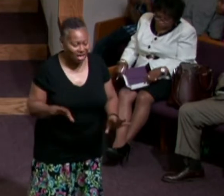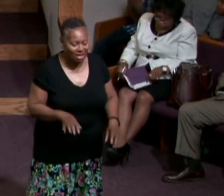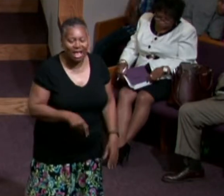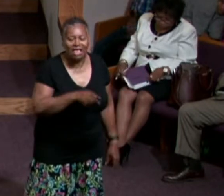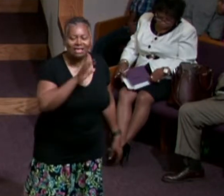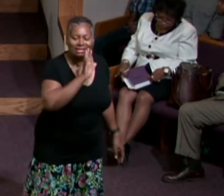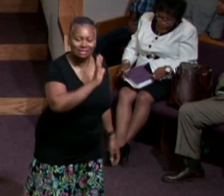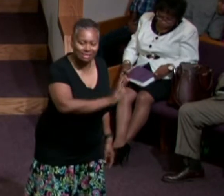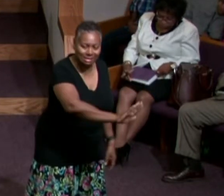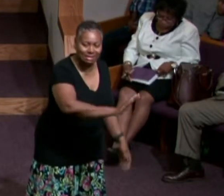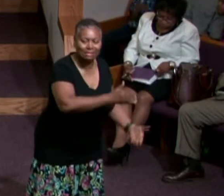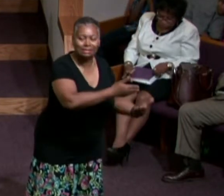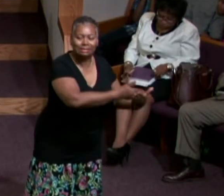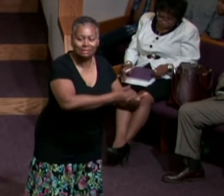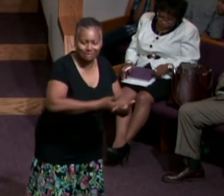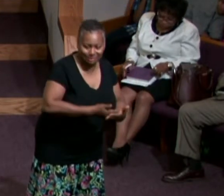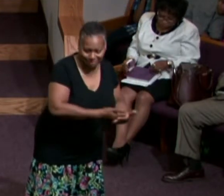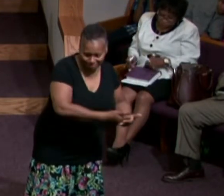belongs to him.